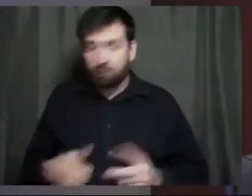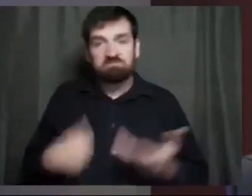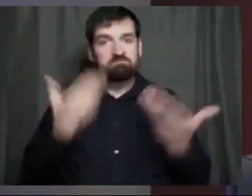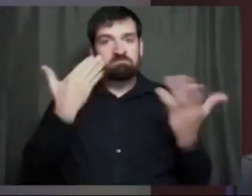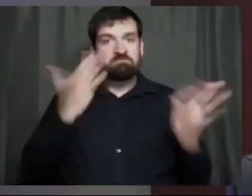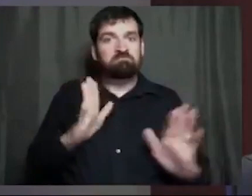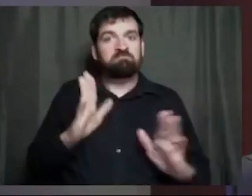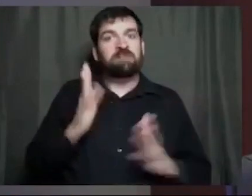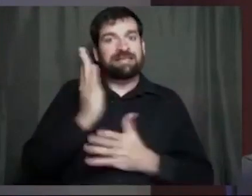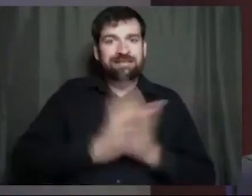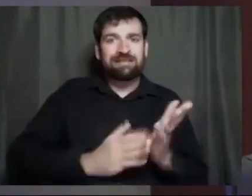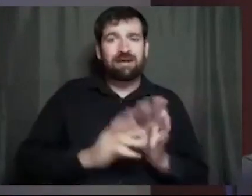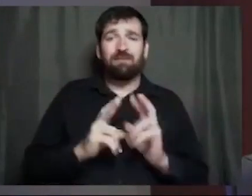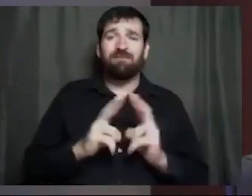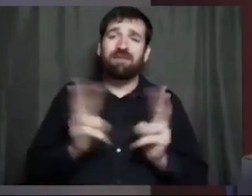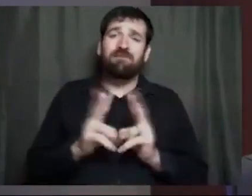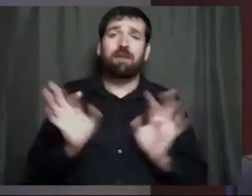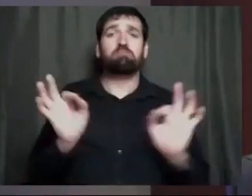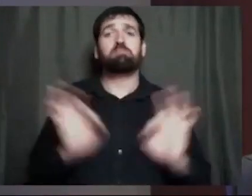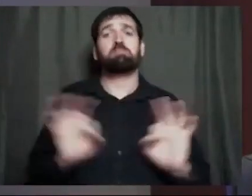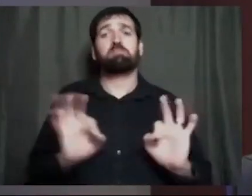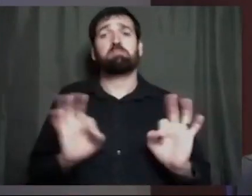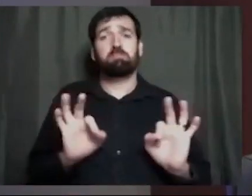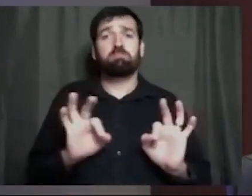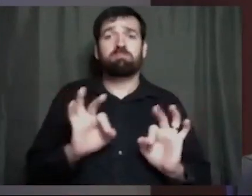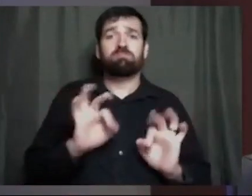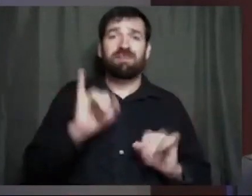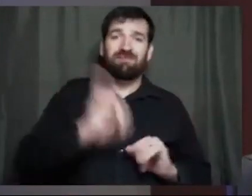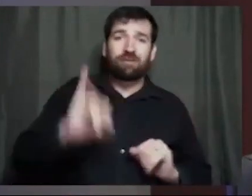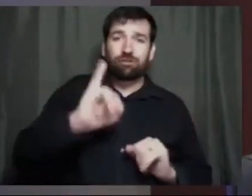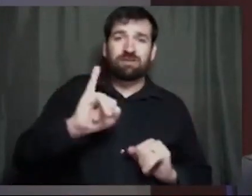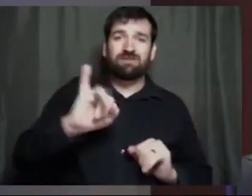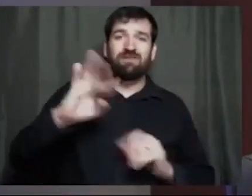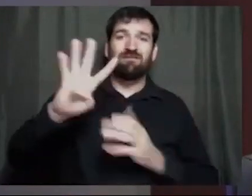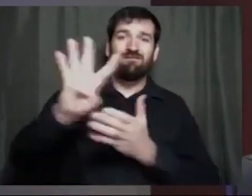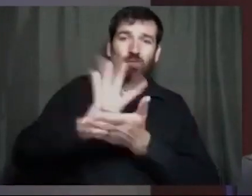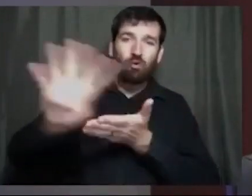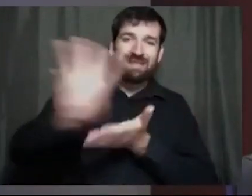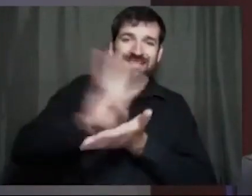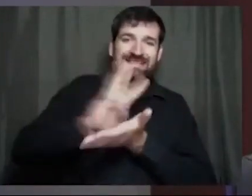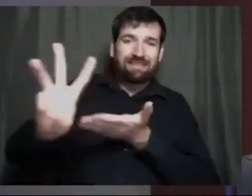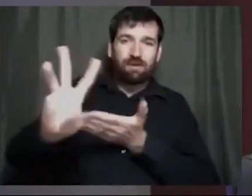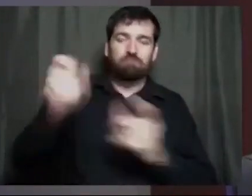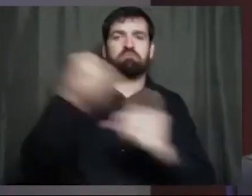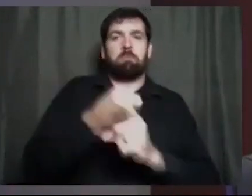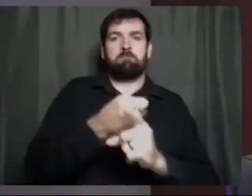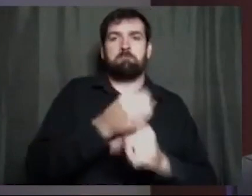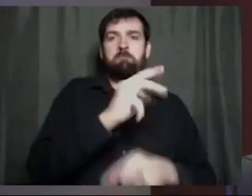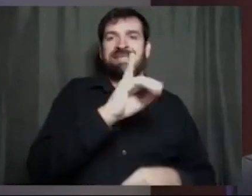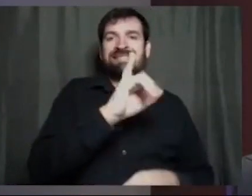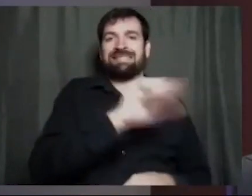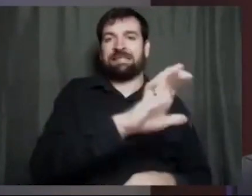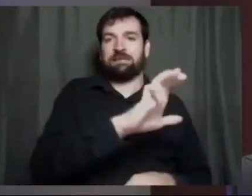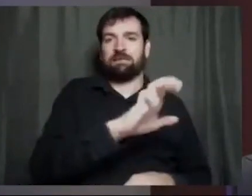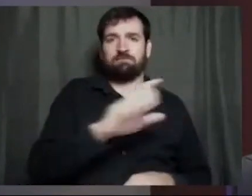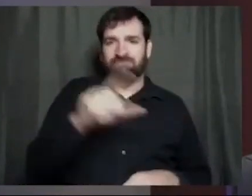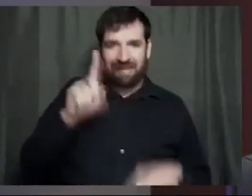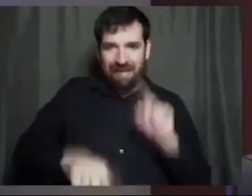infections oftentimes will get MIS-C 4 to 6 weeks later. And there's no predicting who that's going to be. And that's scary for